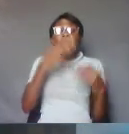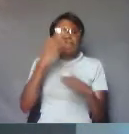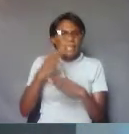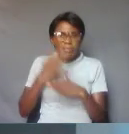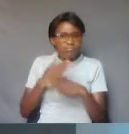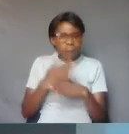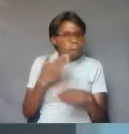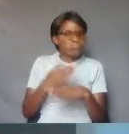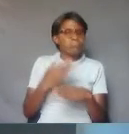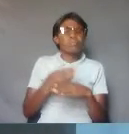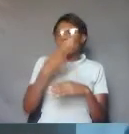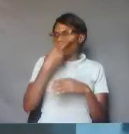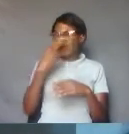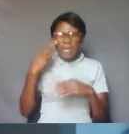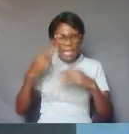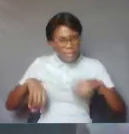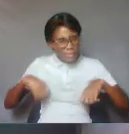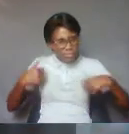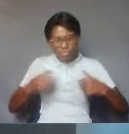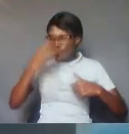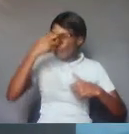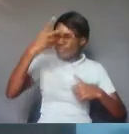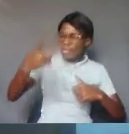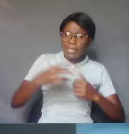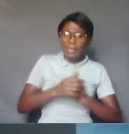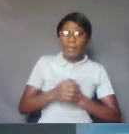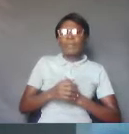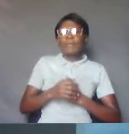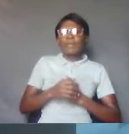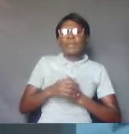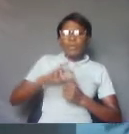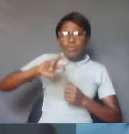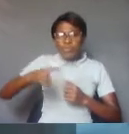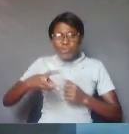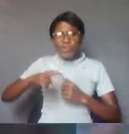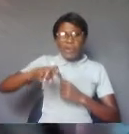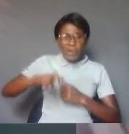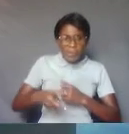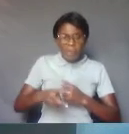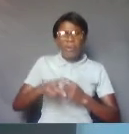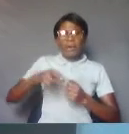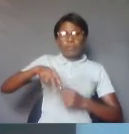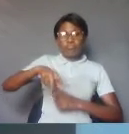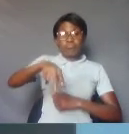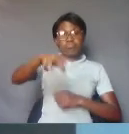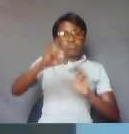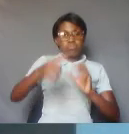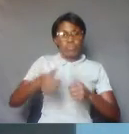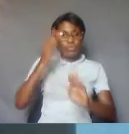hear, the lepers be cleansed, and the dead to be raised and the good news brought to them.